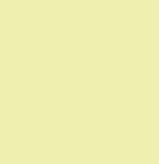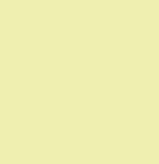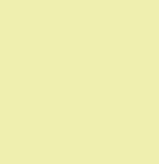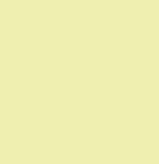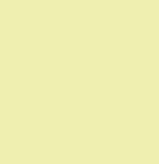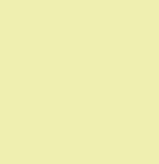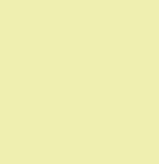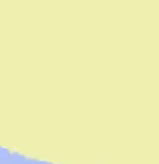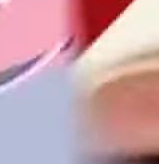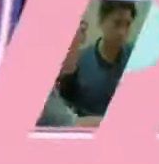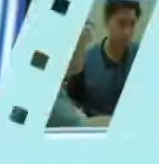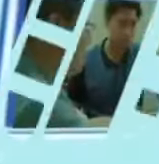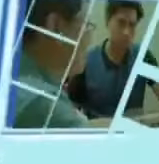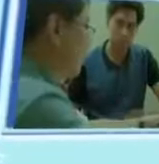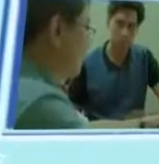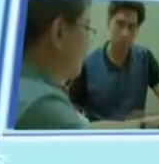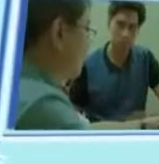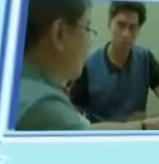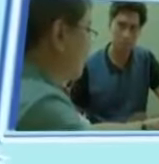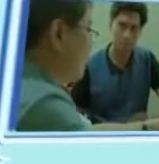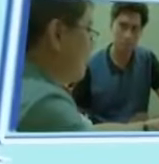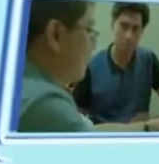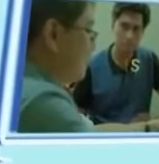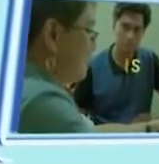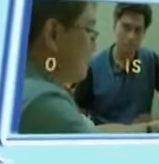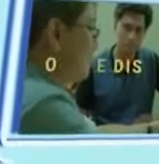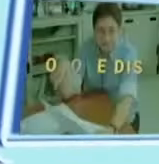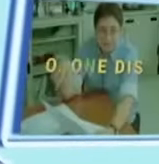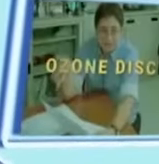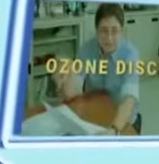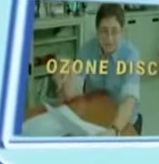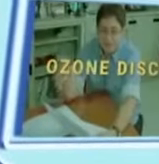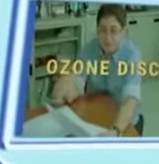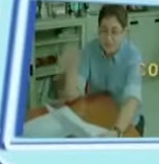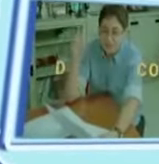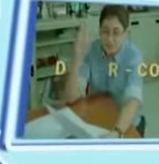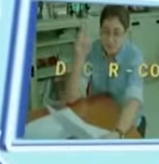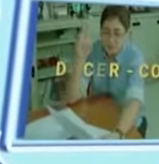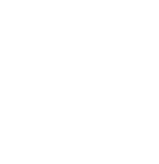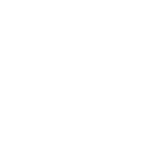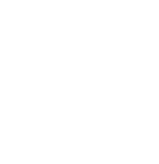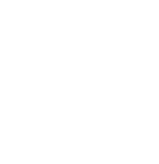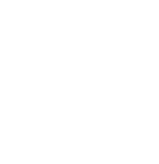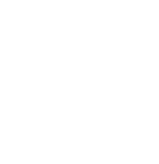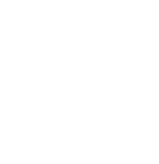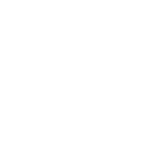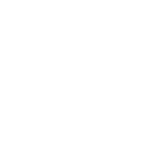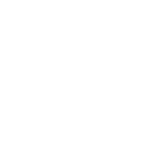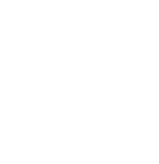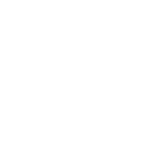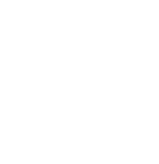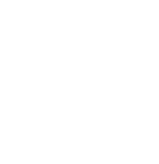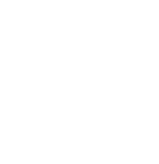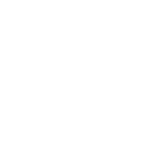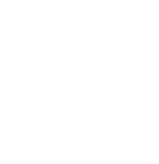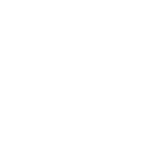Digital. Dahil ito ang aming serbisyong totoo online.